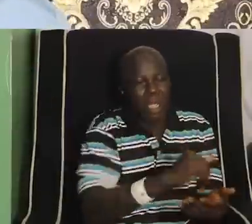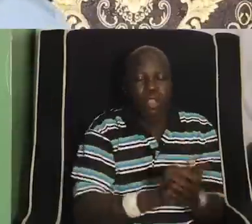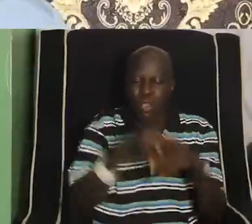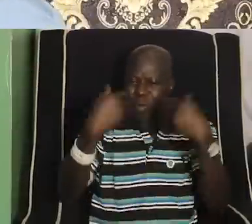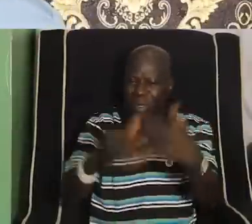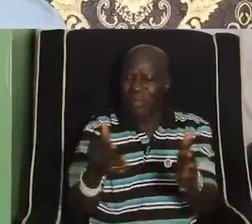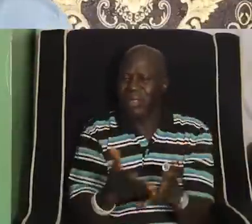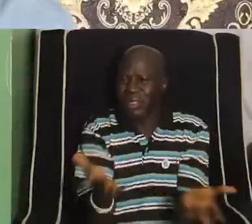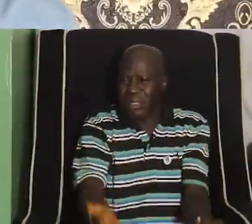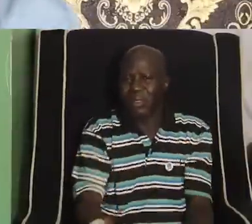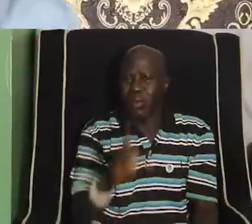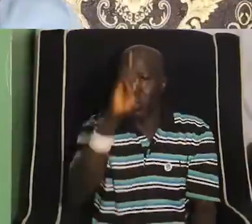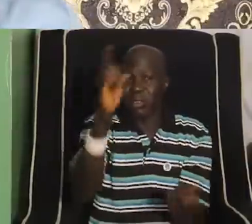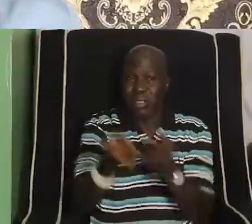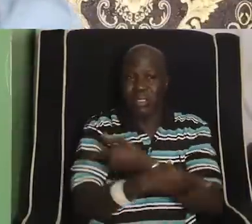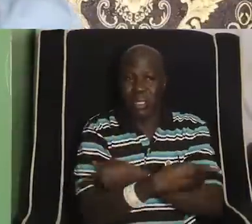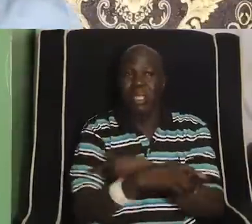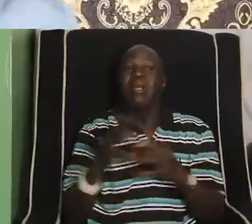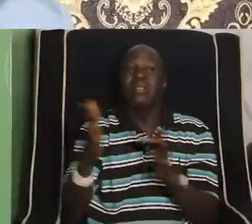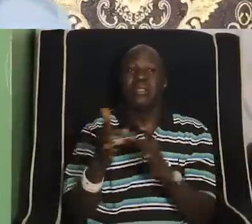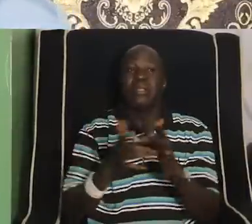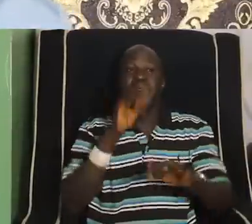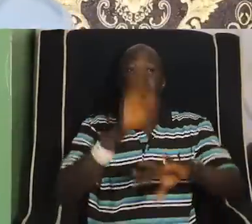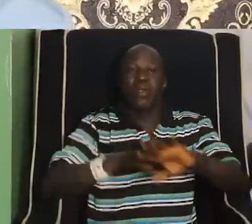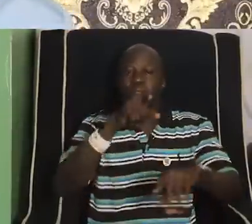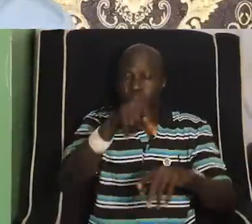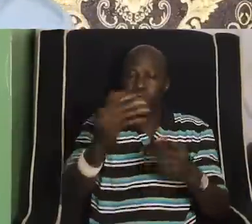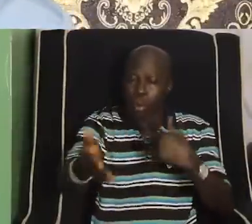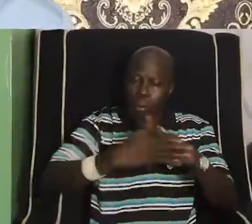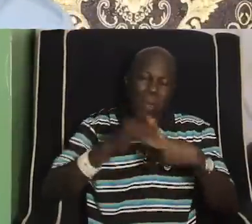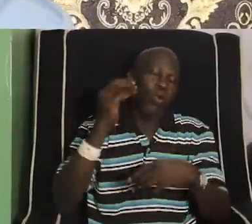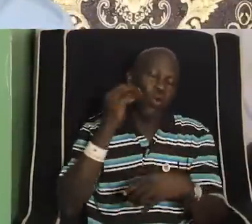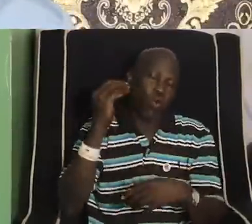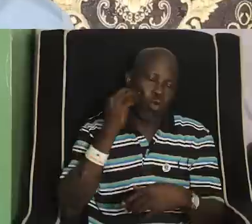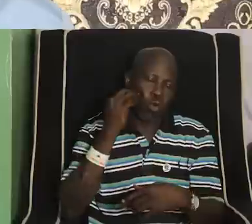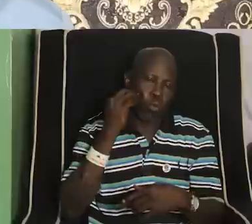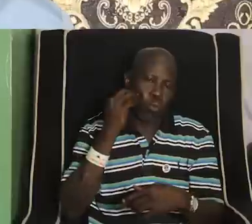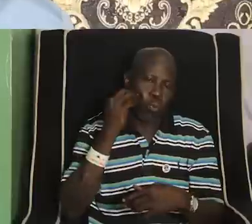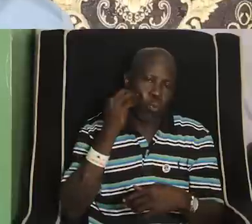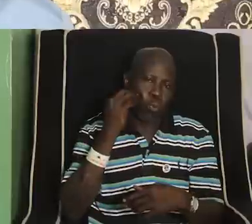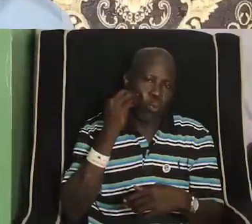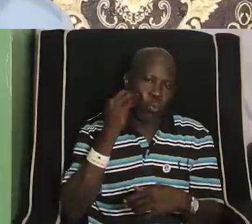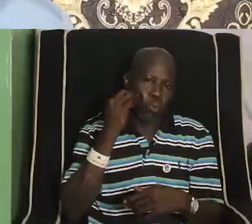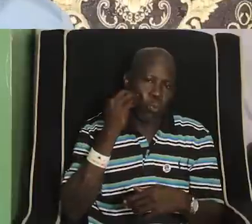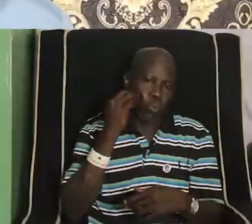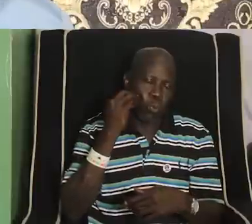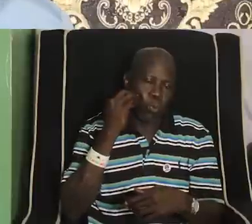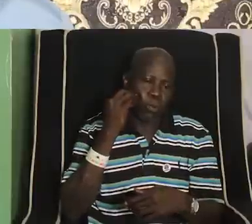ni. You will leave it one day. Jésù pé ọkọ ti padà wálé. Jesus is calling you to come back home. Asako padà wálé.